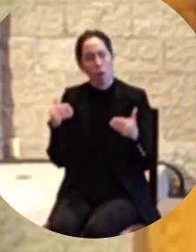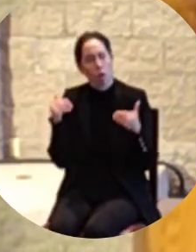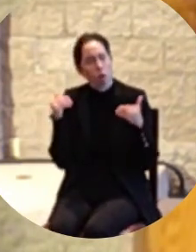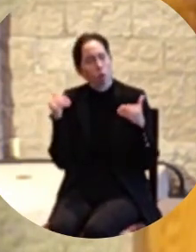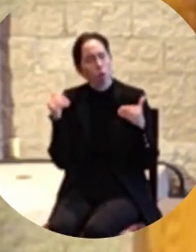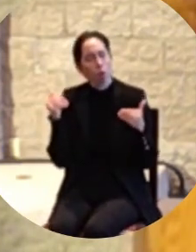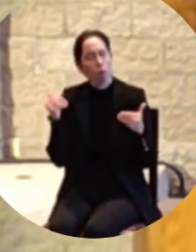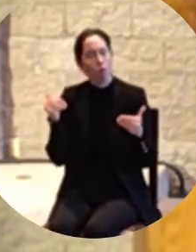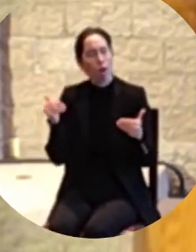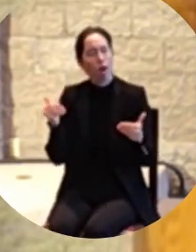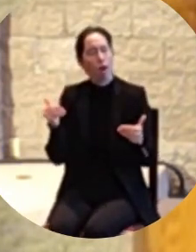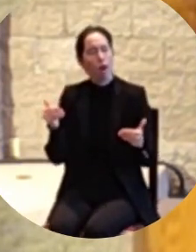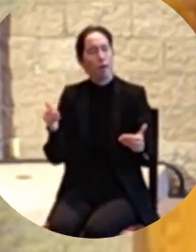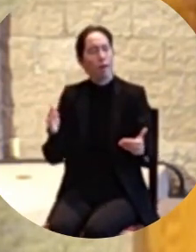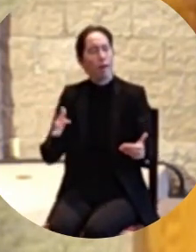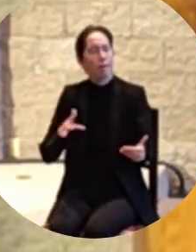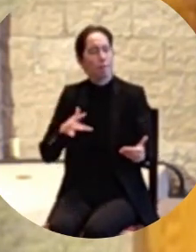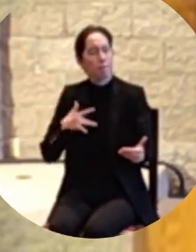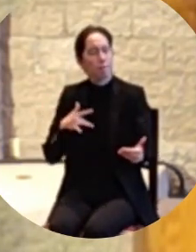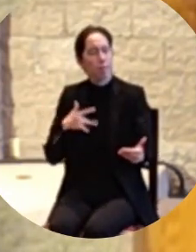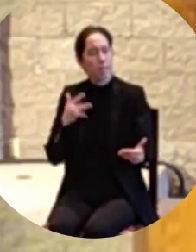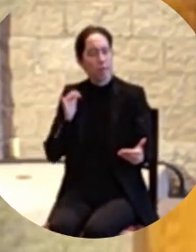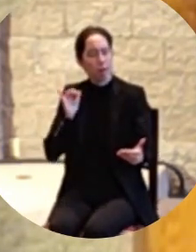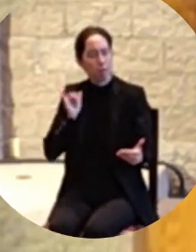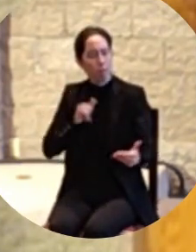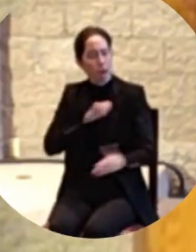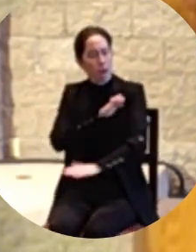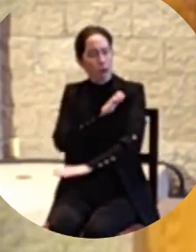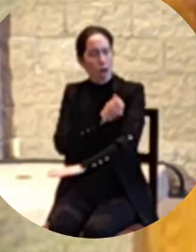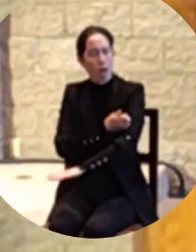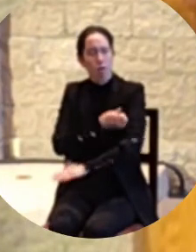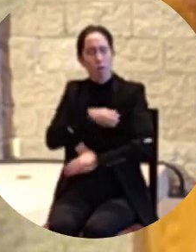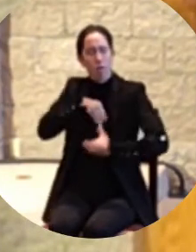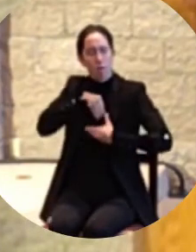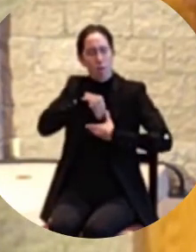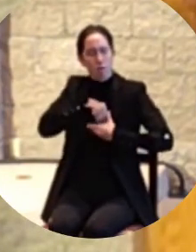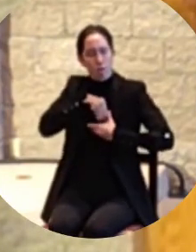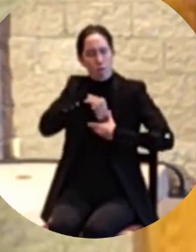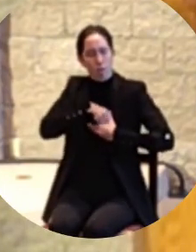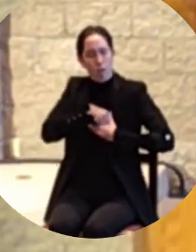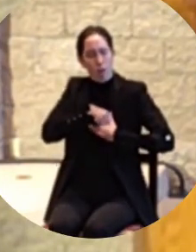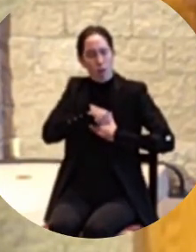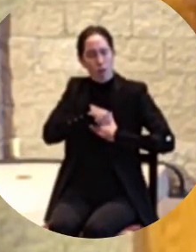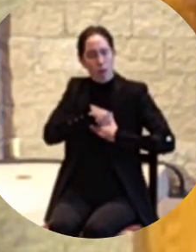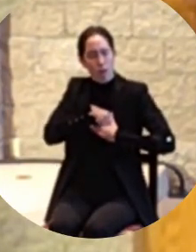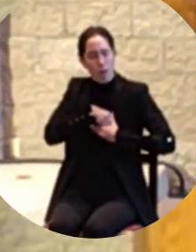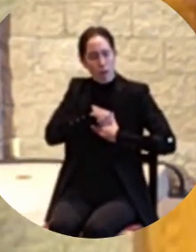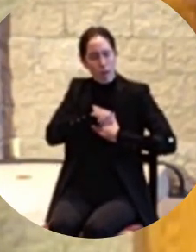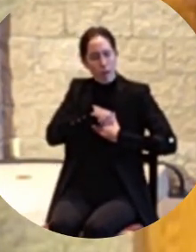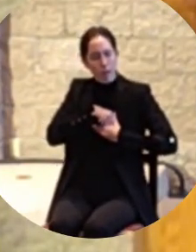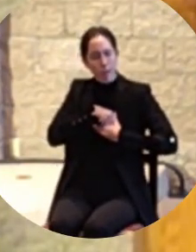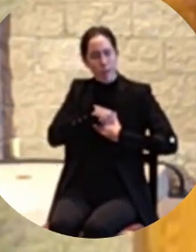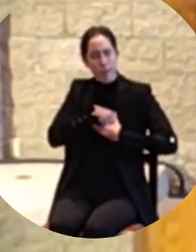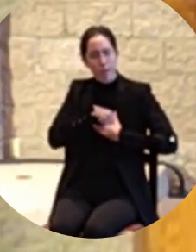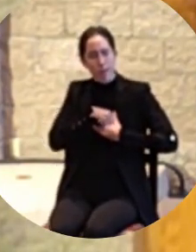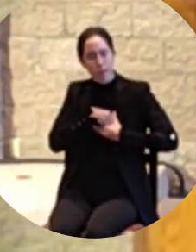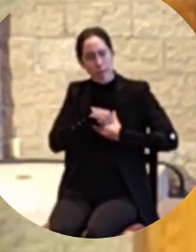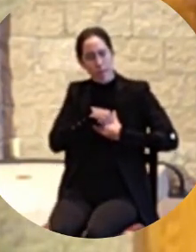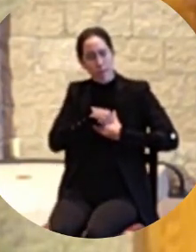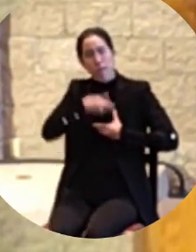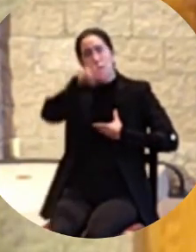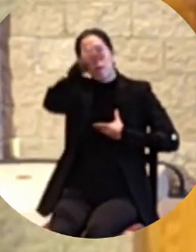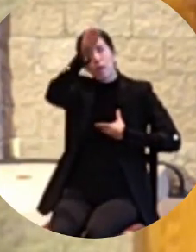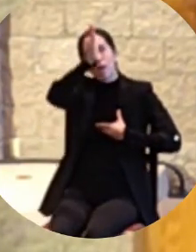yet within our own knowing of our spirit's wisdom,